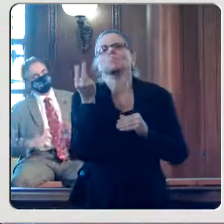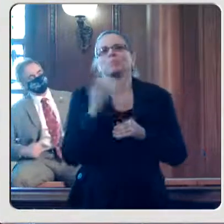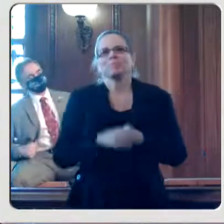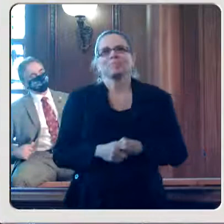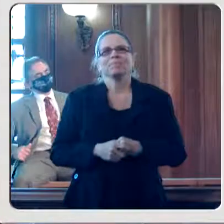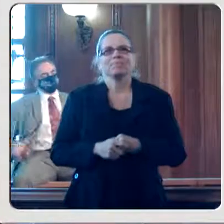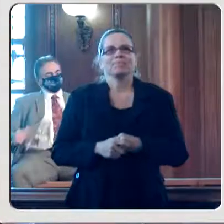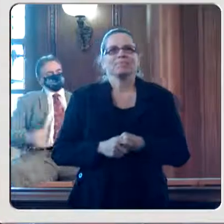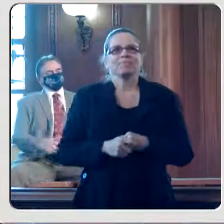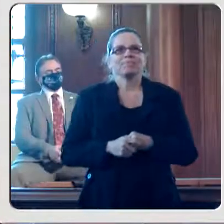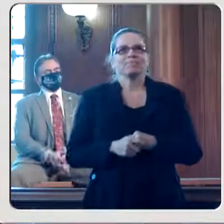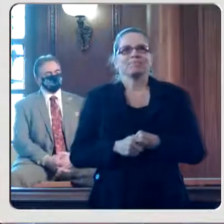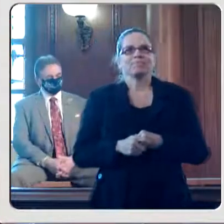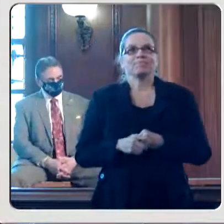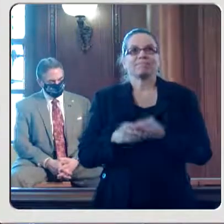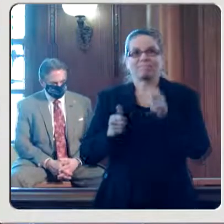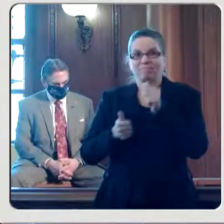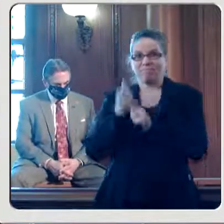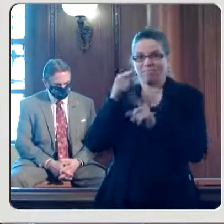age of 50.